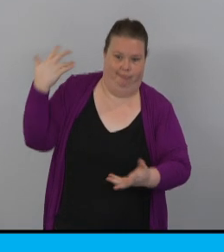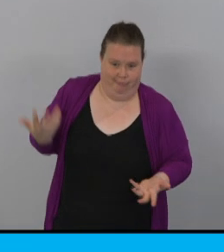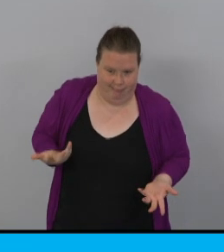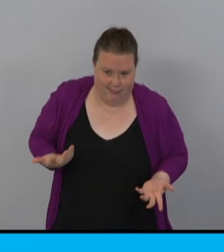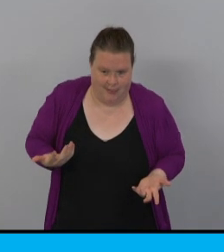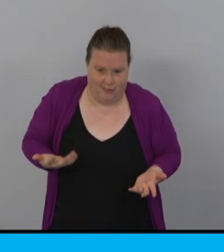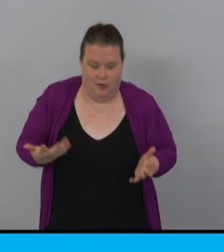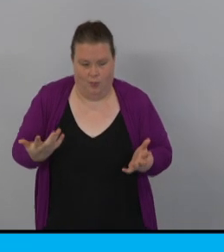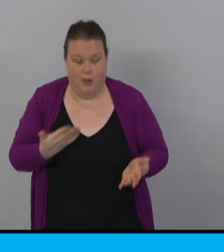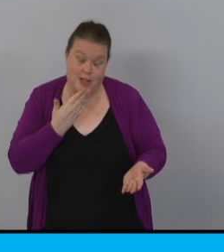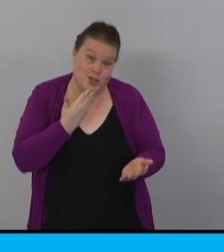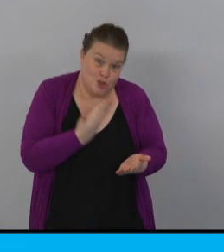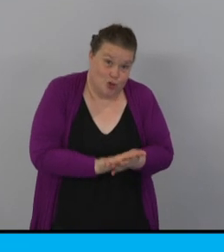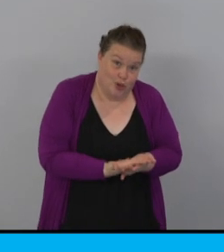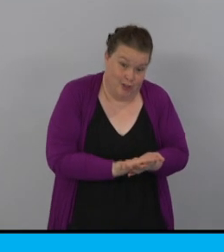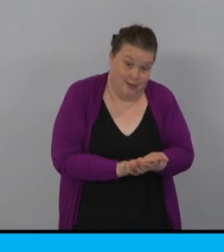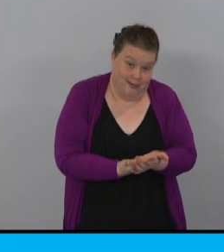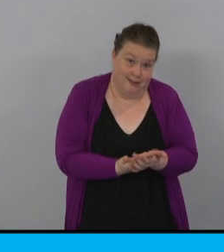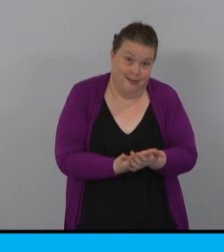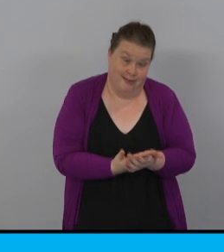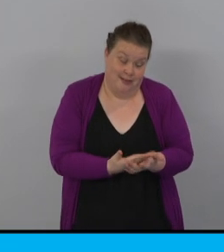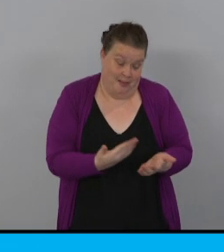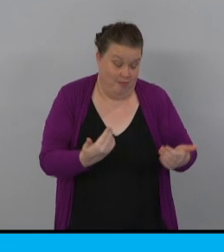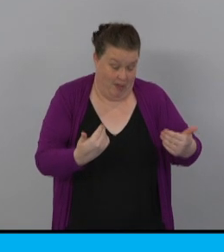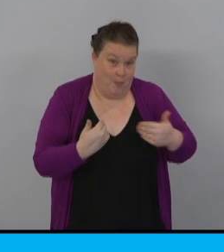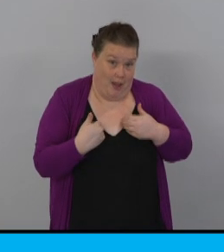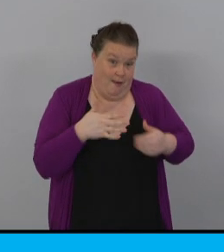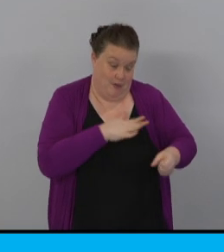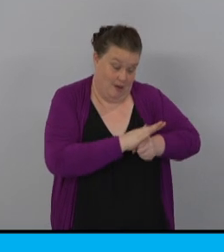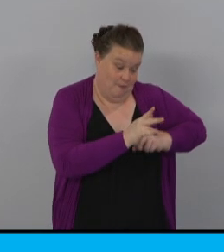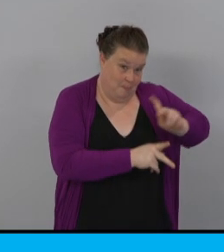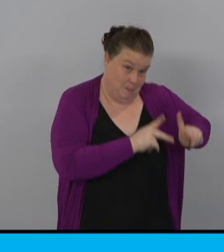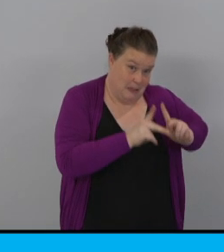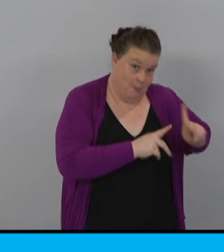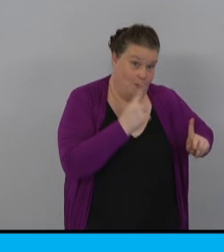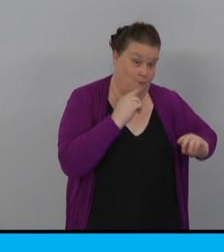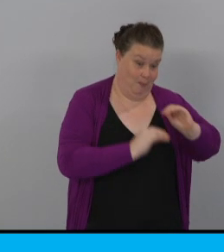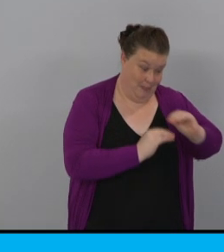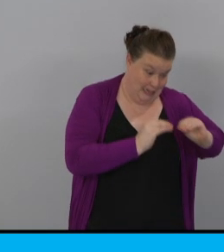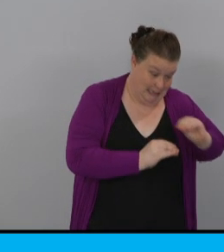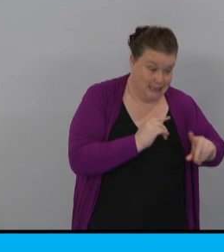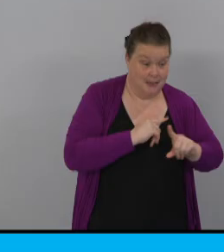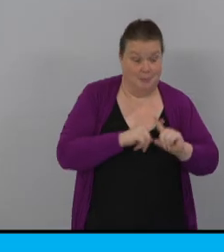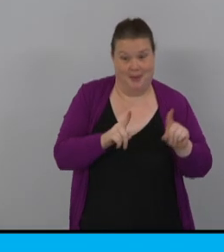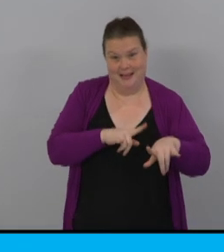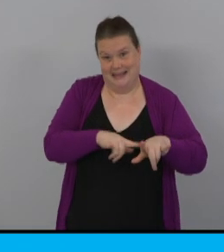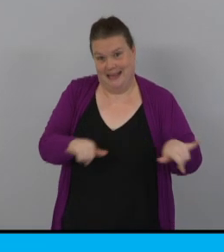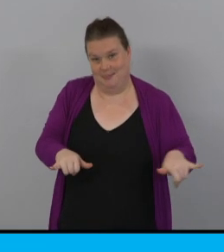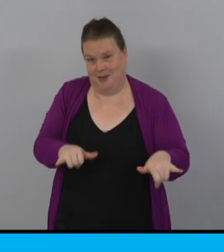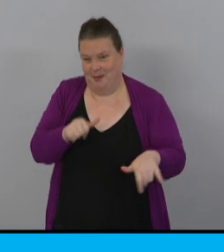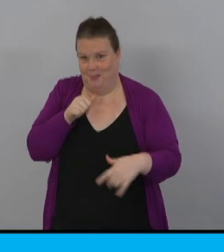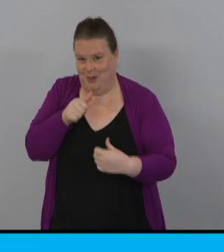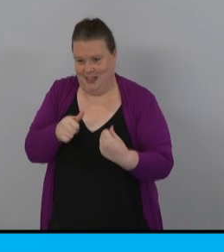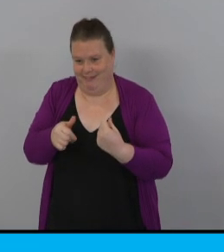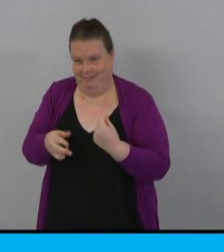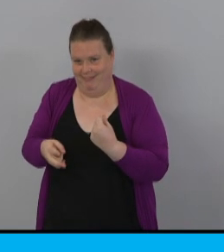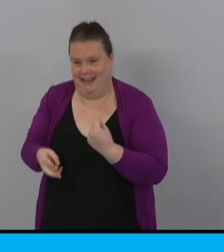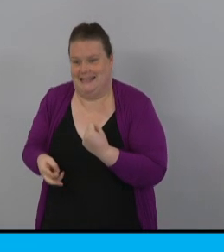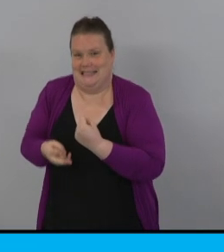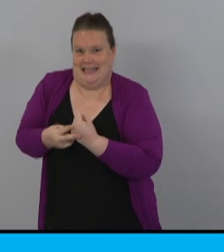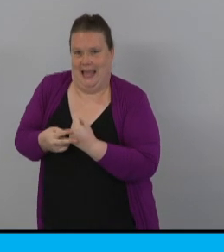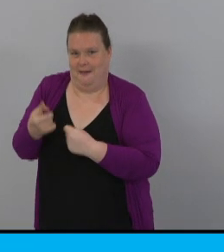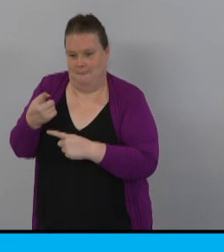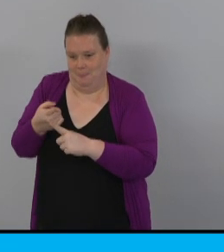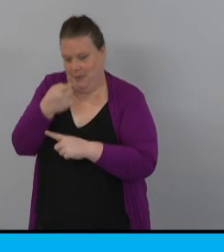Good thing that we were staffed. I know maintenance appreciated that they had staff all year. Community services went from